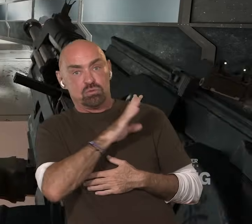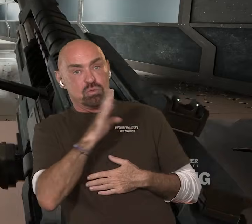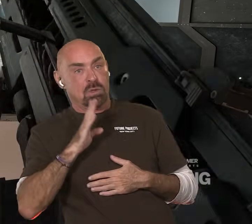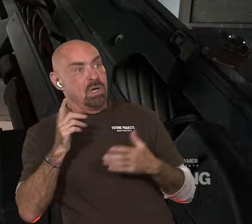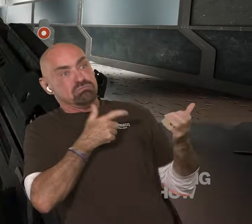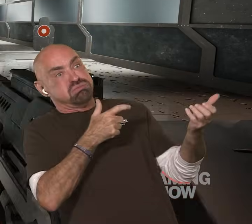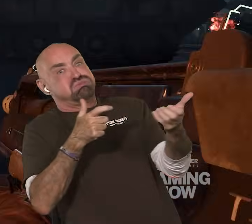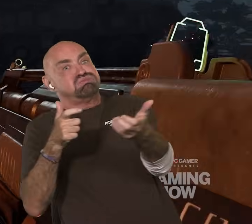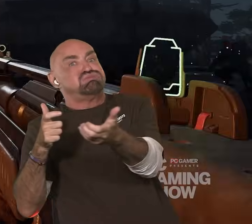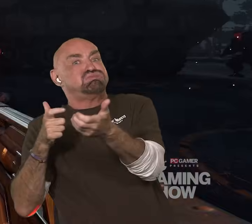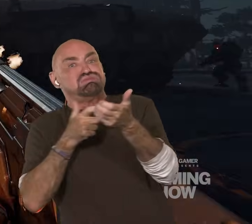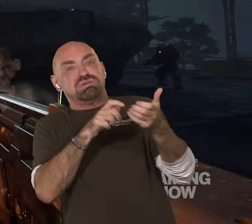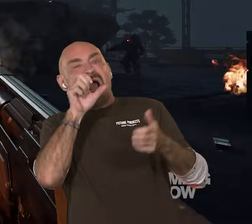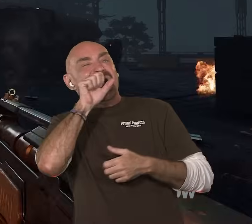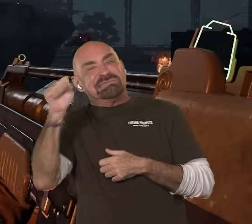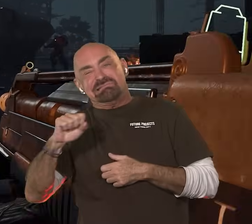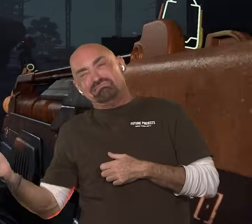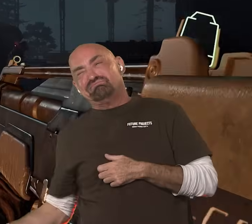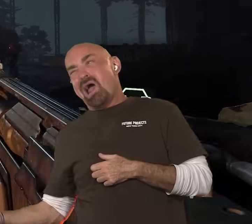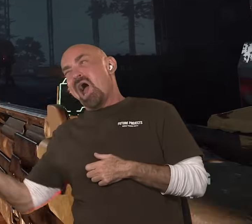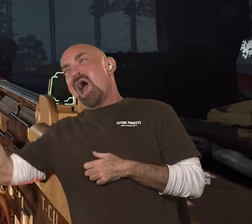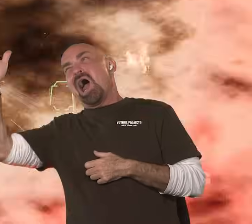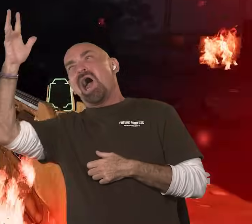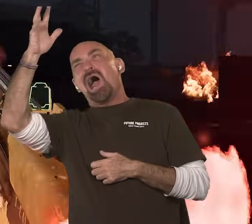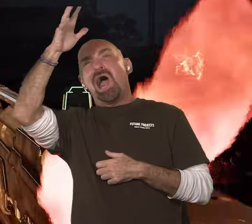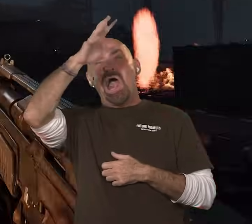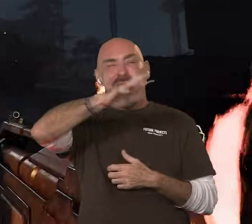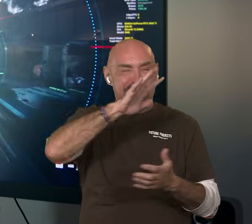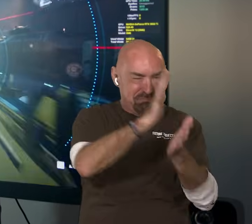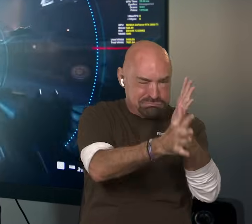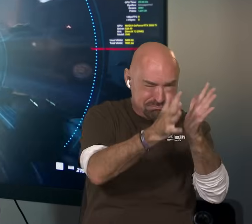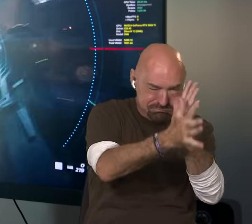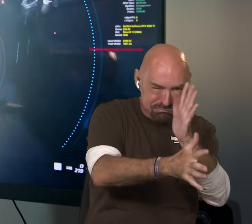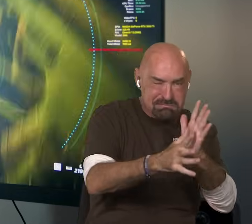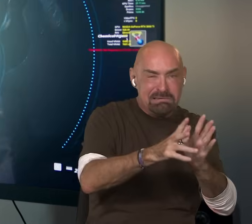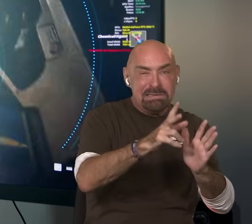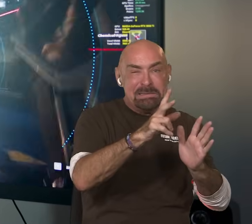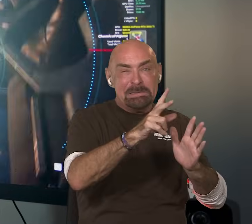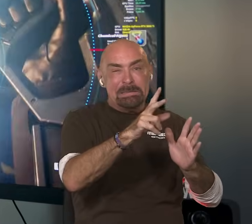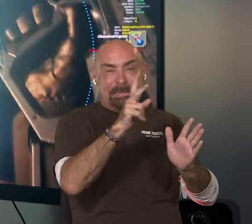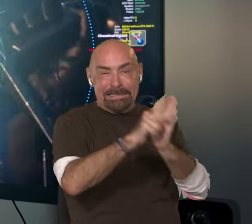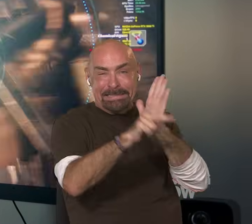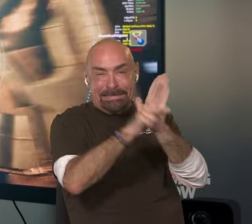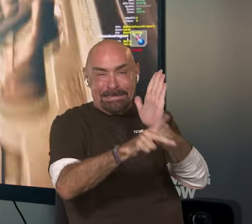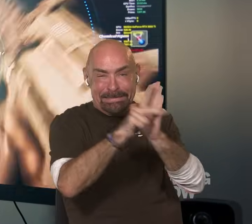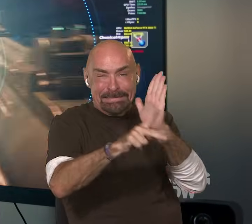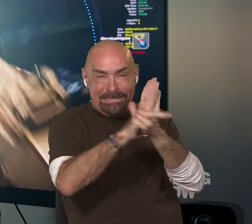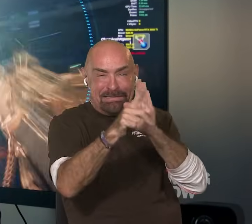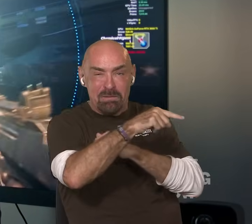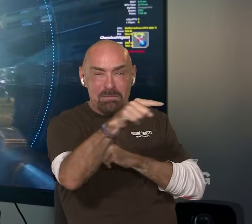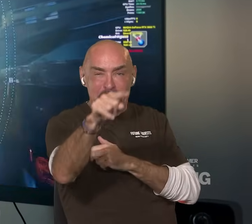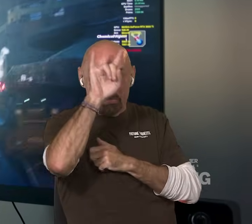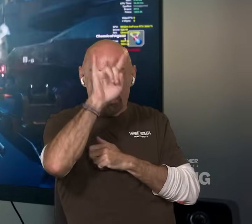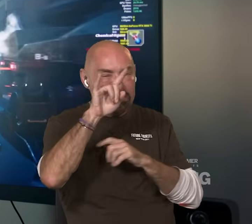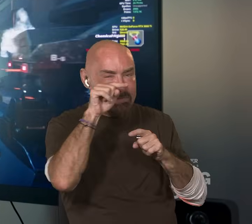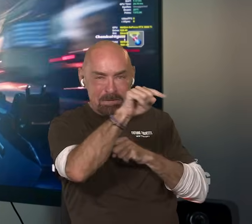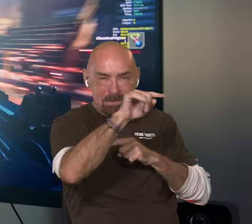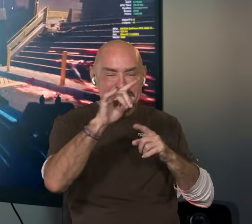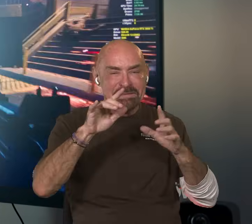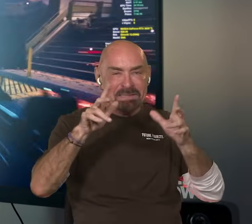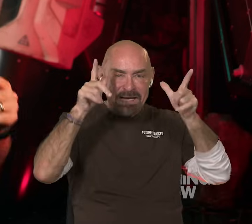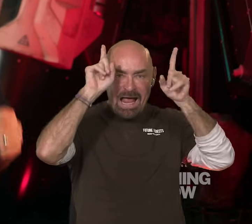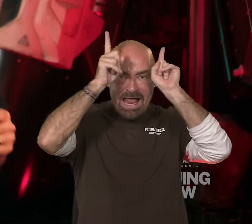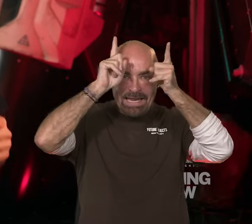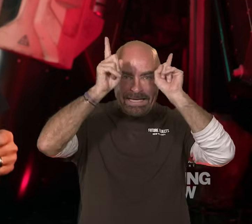single bullet, every single grenade, every single weapon to handle the things that they're being faced with, these kind of insurmountable